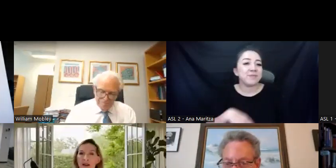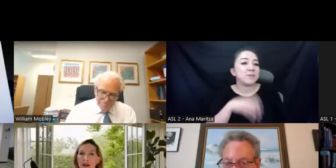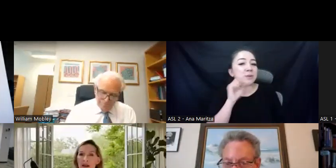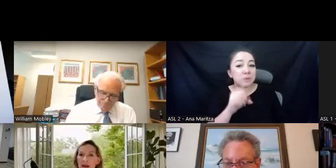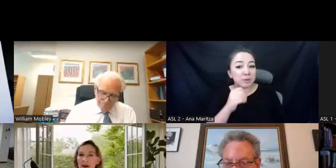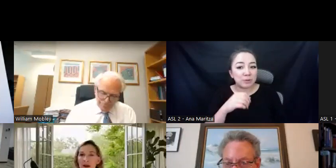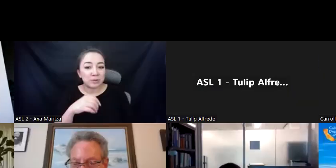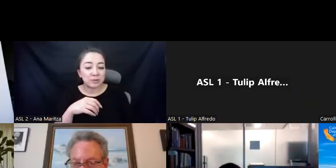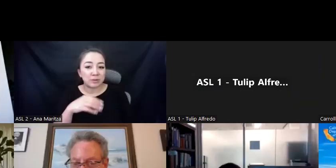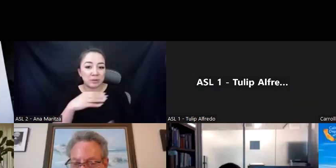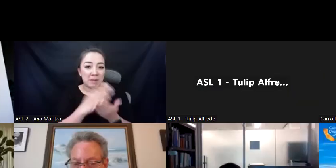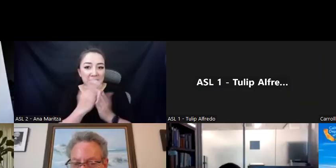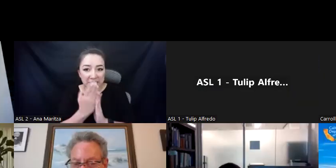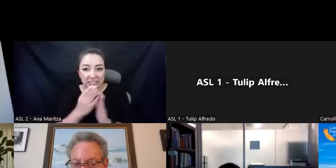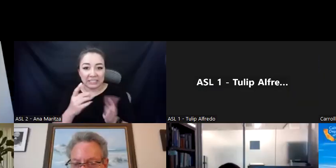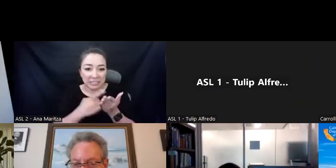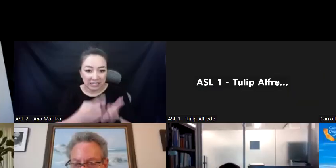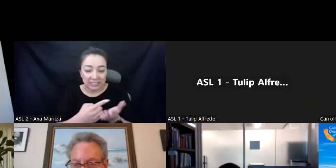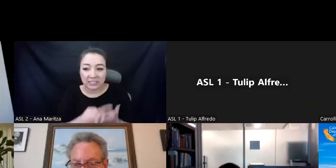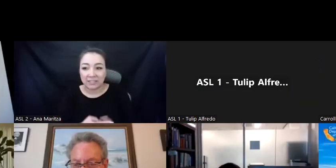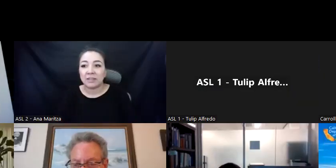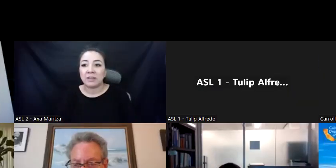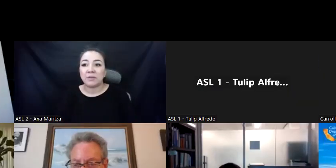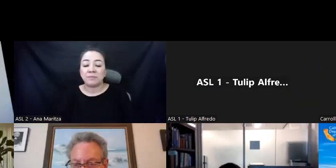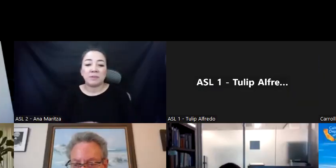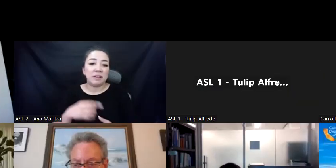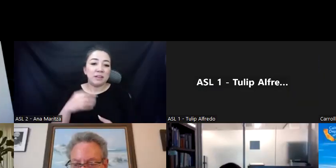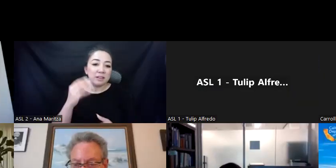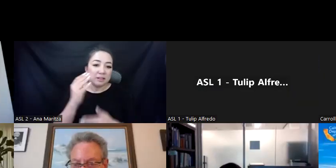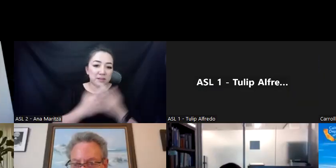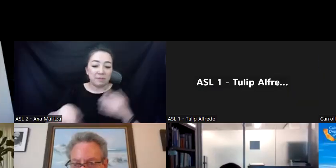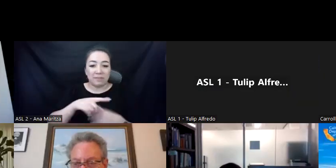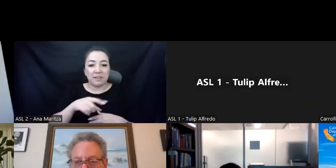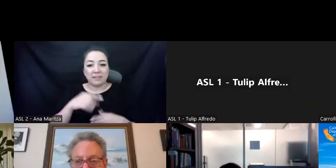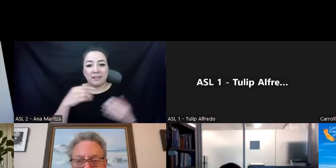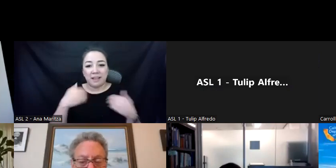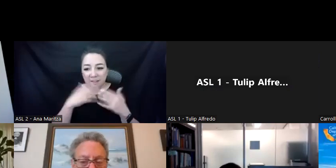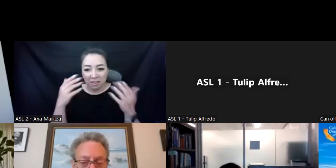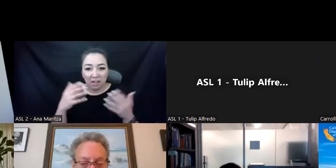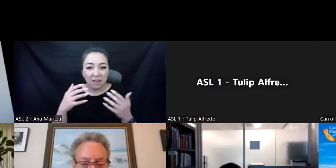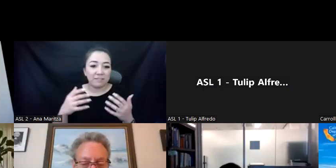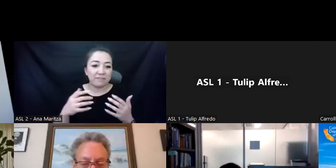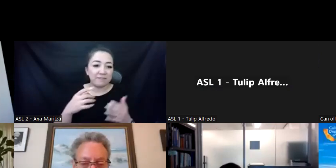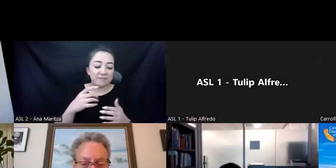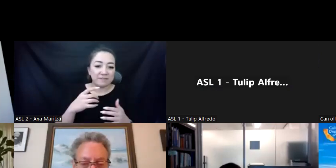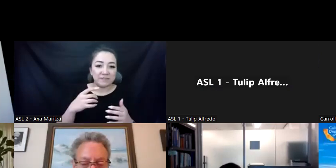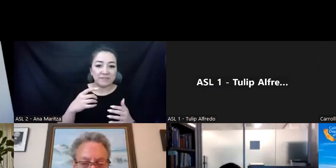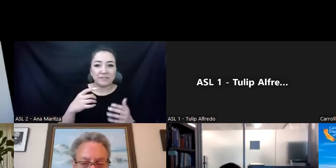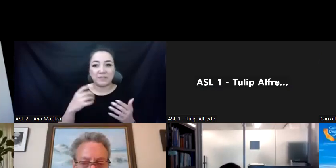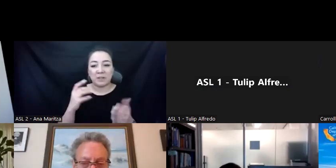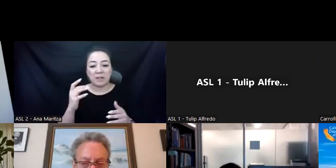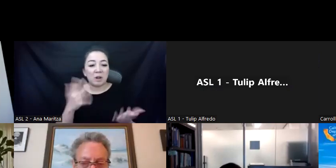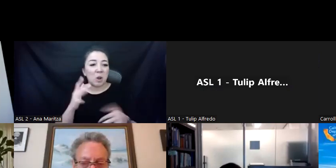tomorrow's budget discussion, some of these have a lot of feasibility if they're low touch and